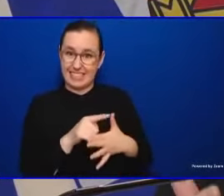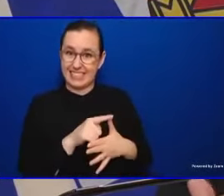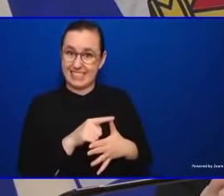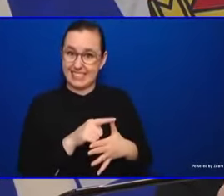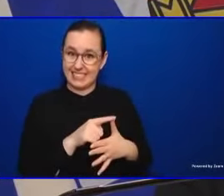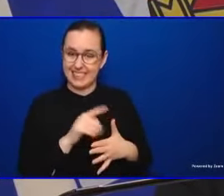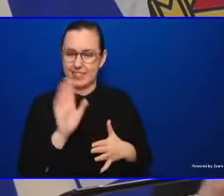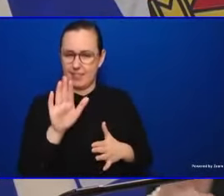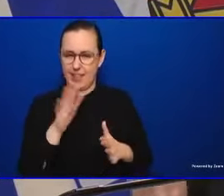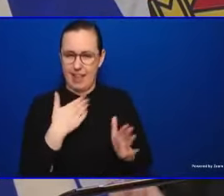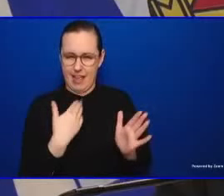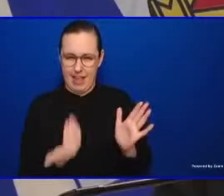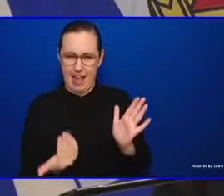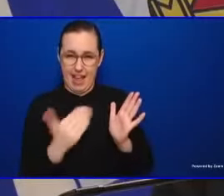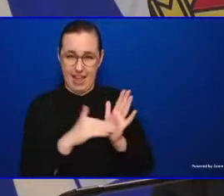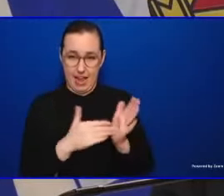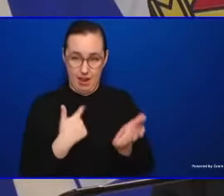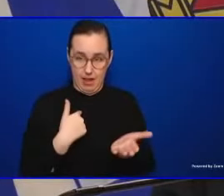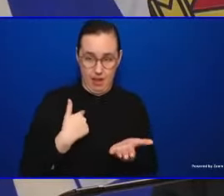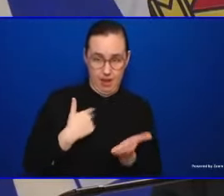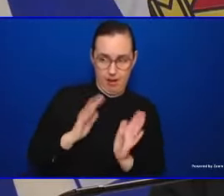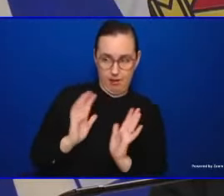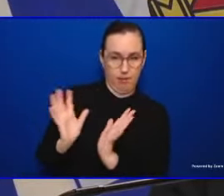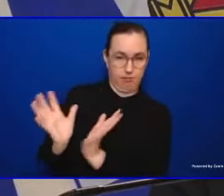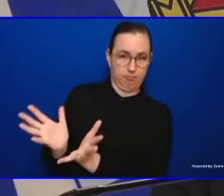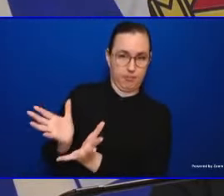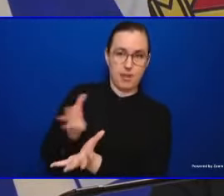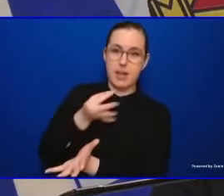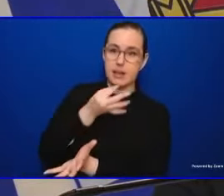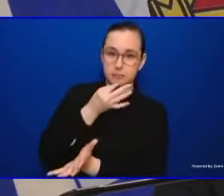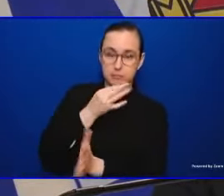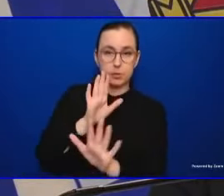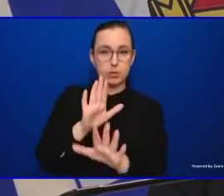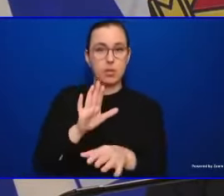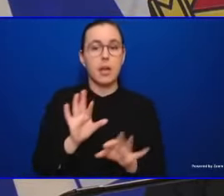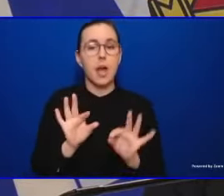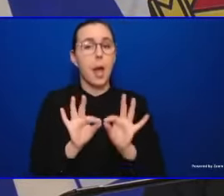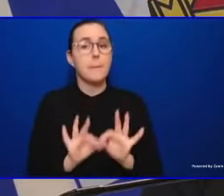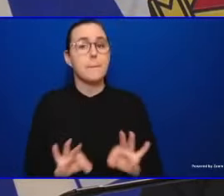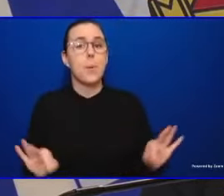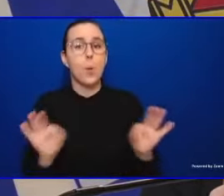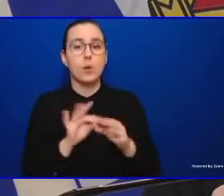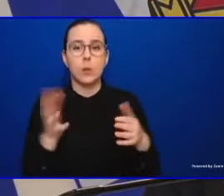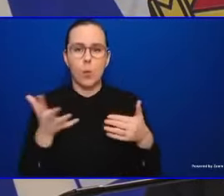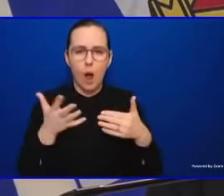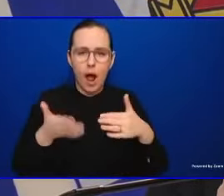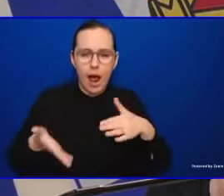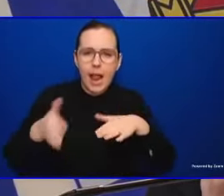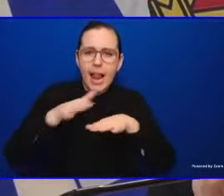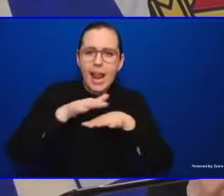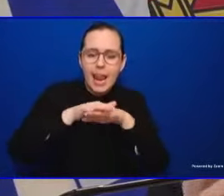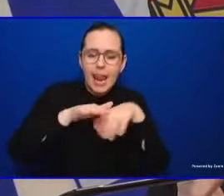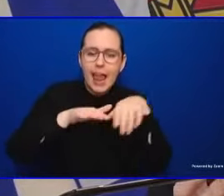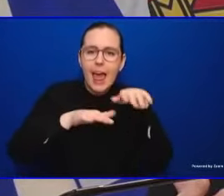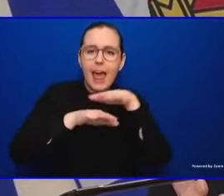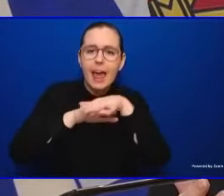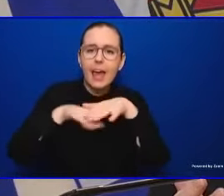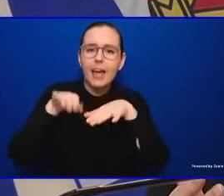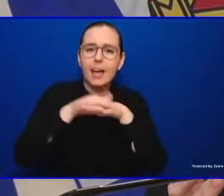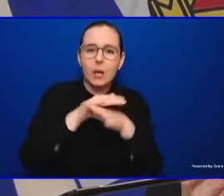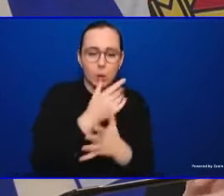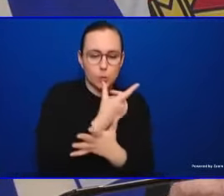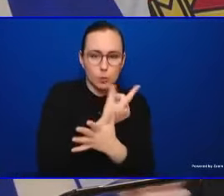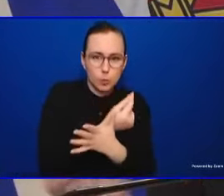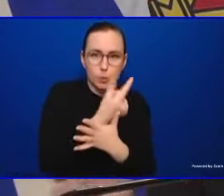layers of protection and a hierarchy of protection, which means you have things like reduced numbers of people, you have things